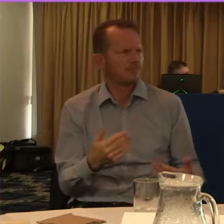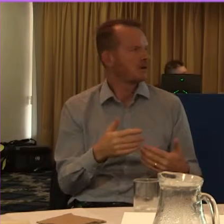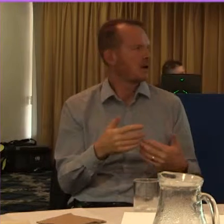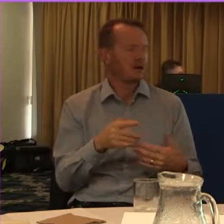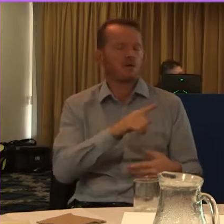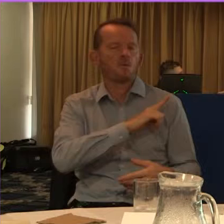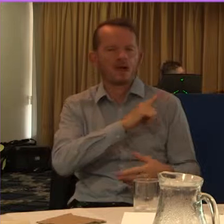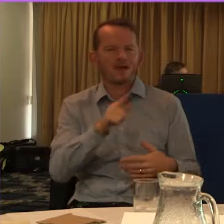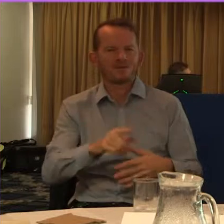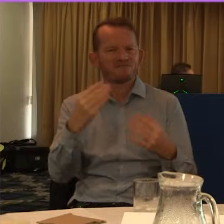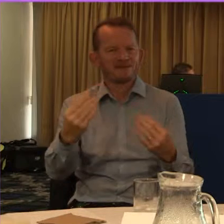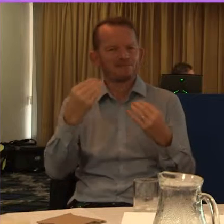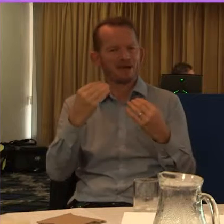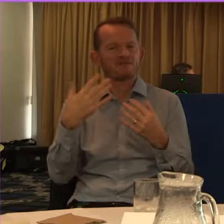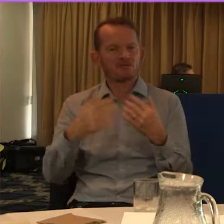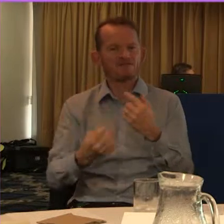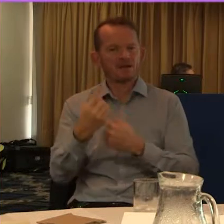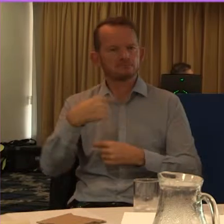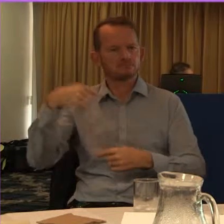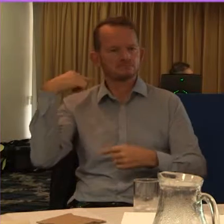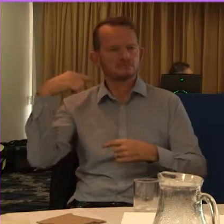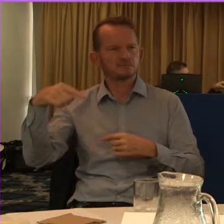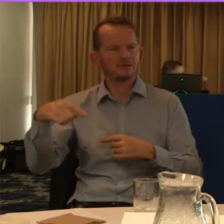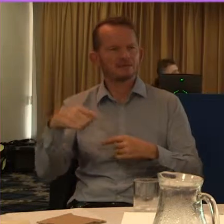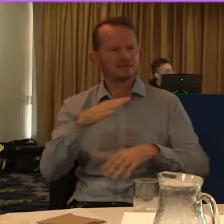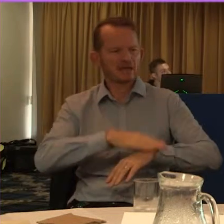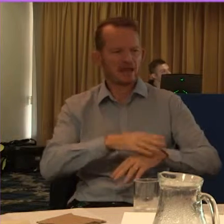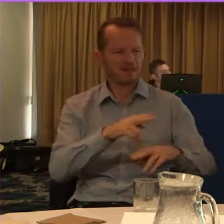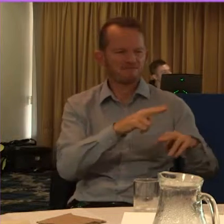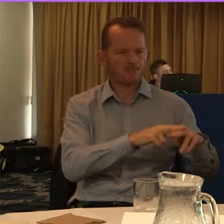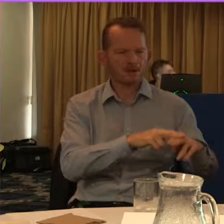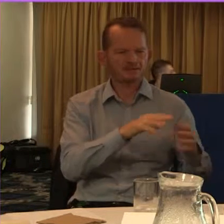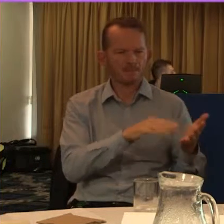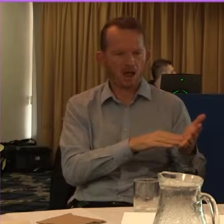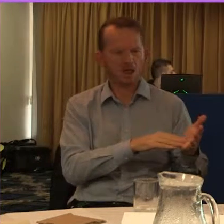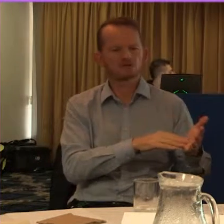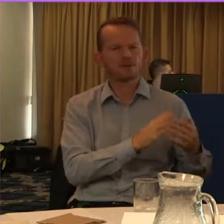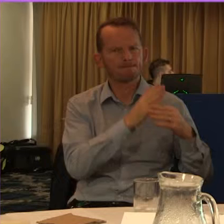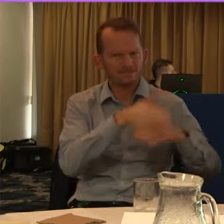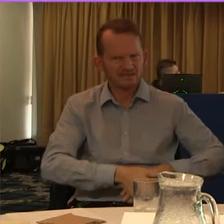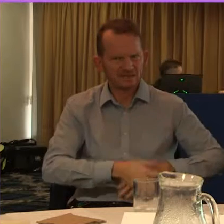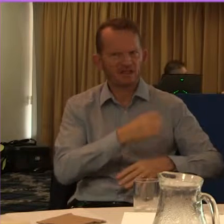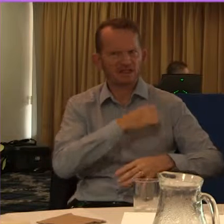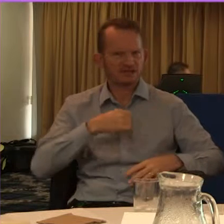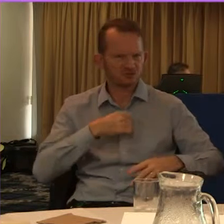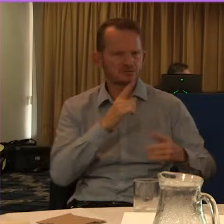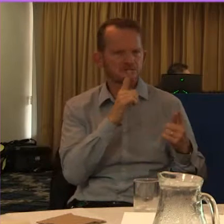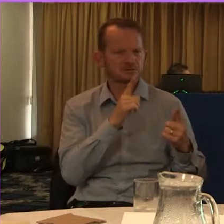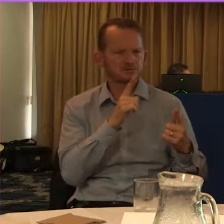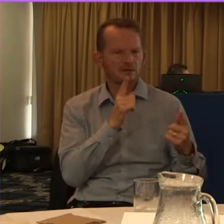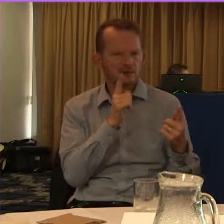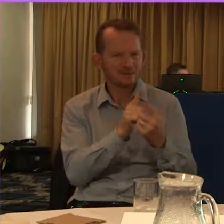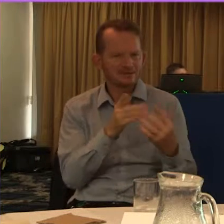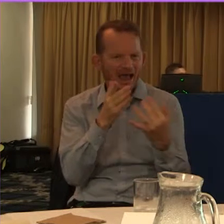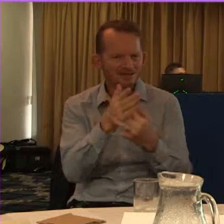part of that was following feedback from that event, because the period around February to March is often very busy for clinicians, meeting